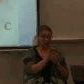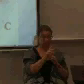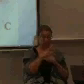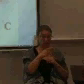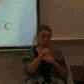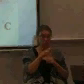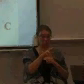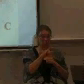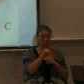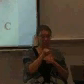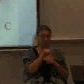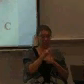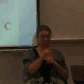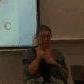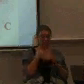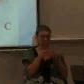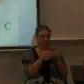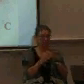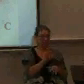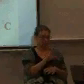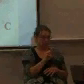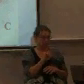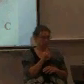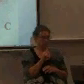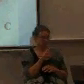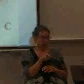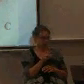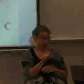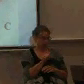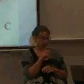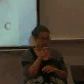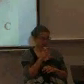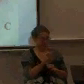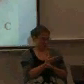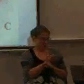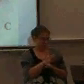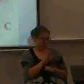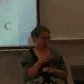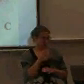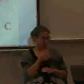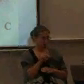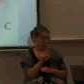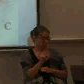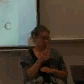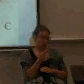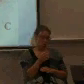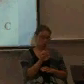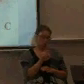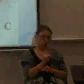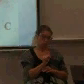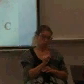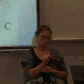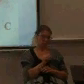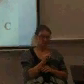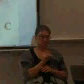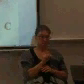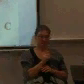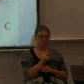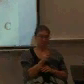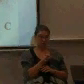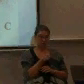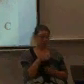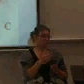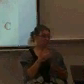parasites actually have lost their mitochondria because they can just use their host's mitochondria. So maybe it was a